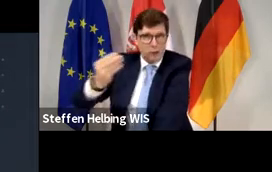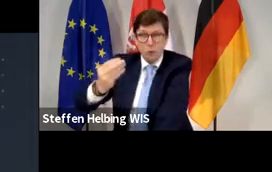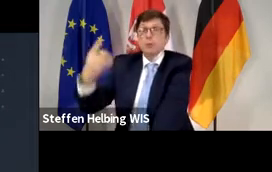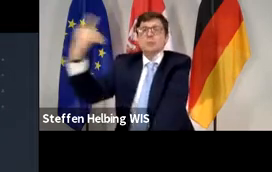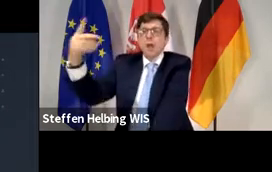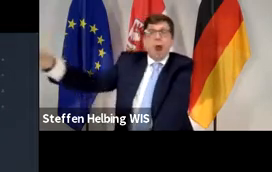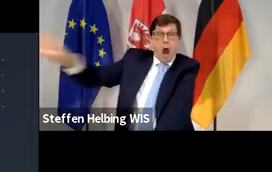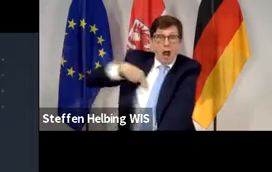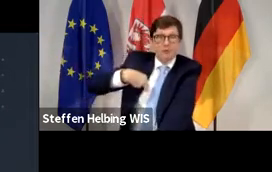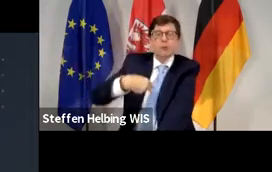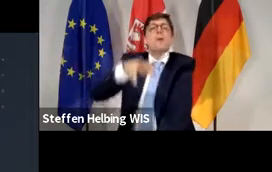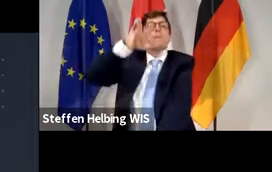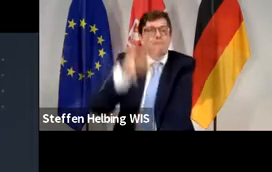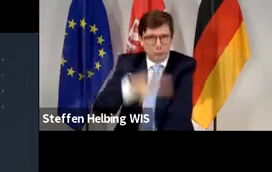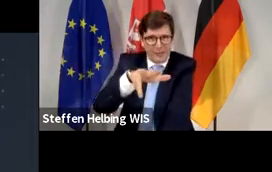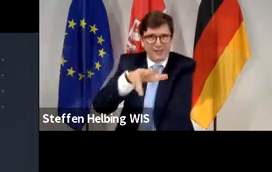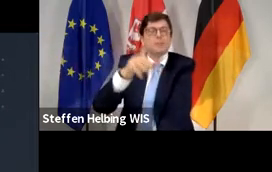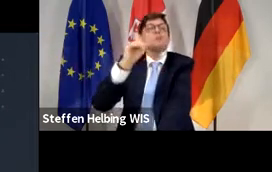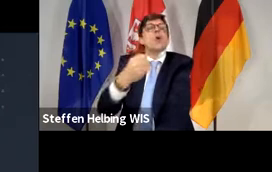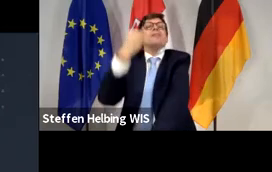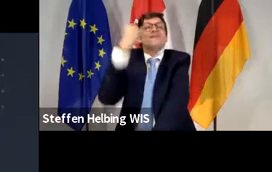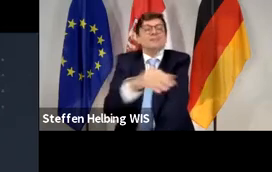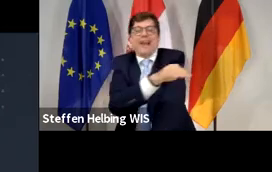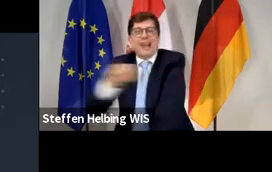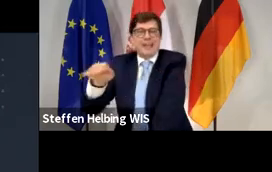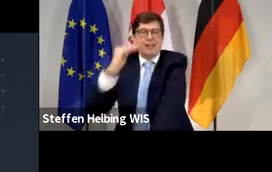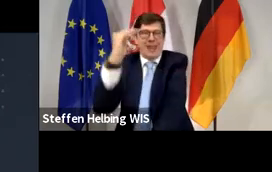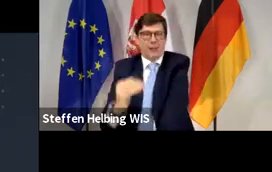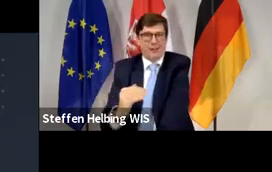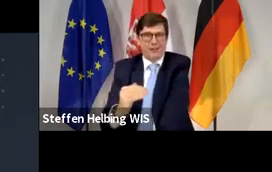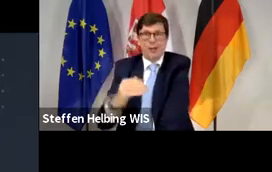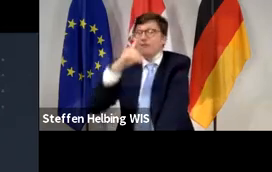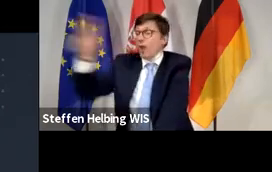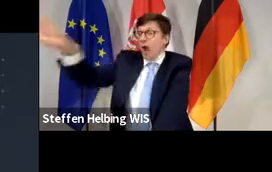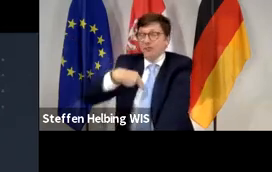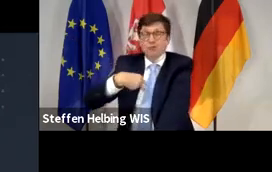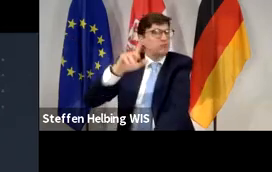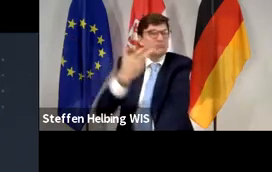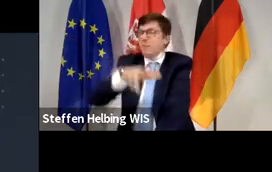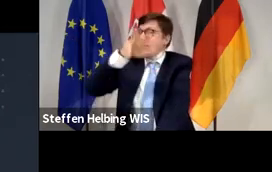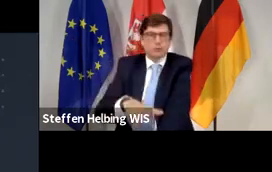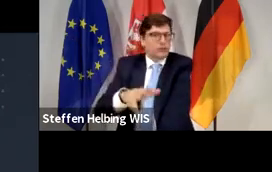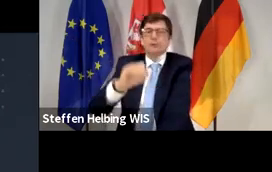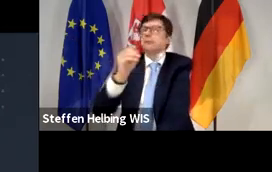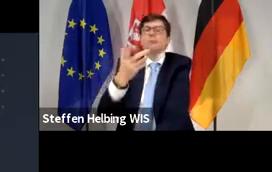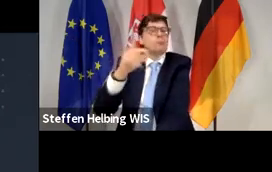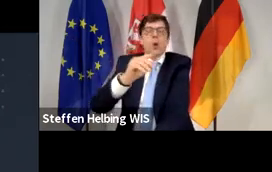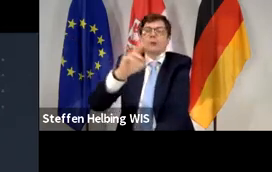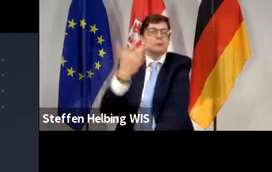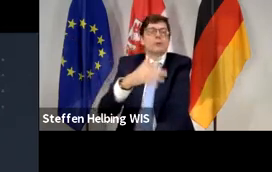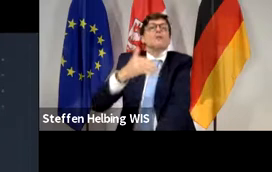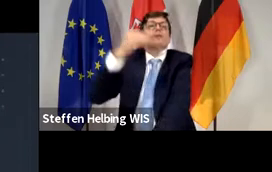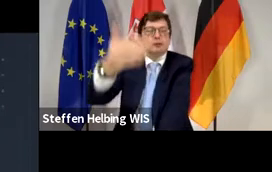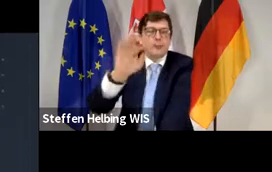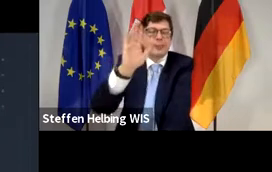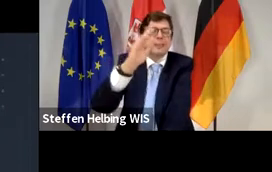And I always have support of the interpreter station, that I can make appointments, I have my timetable, I'm empowered, I